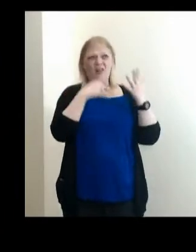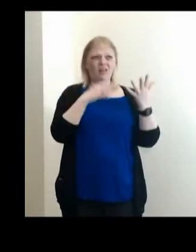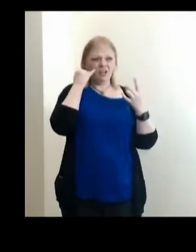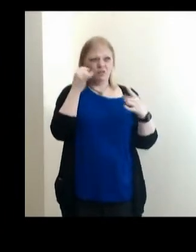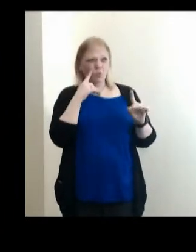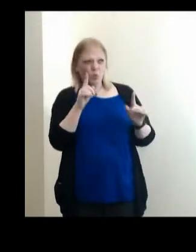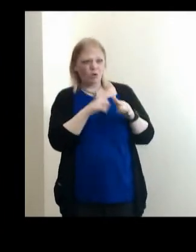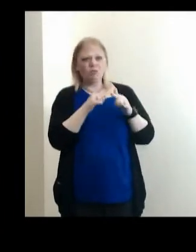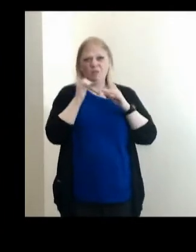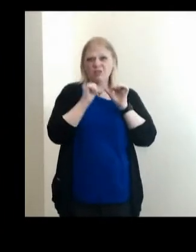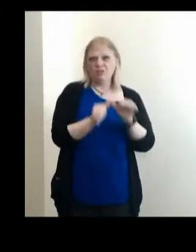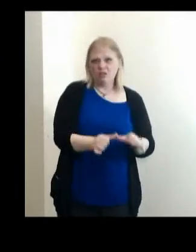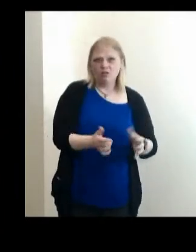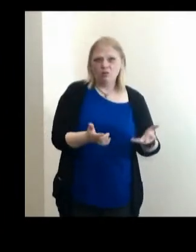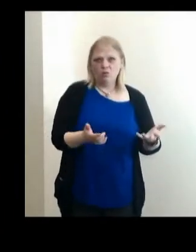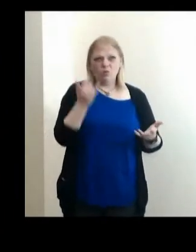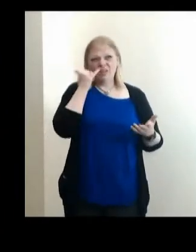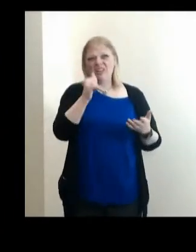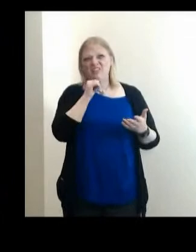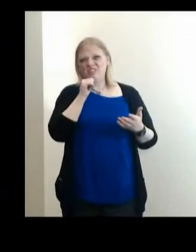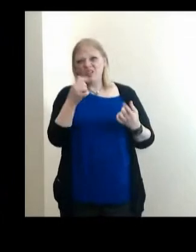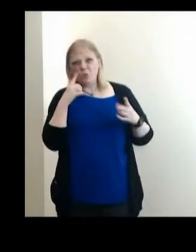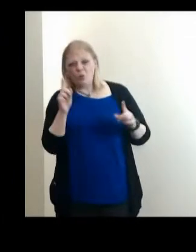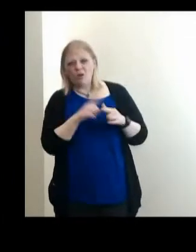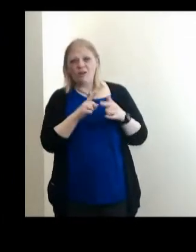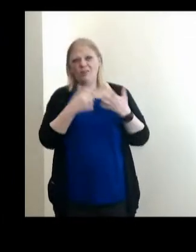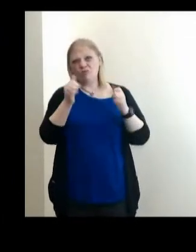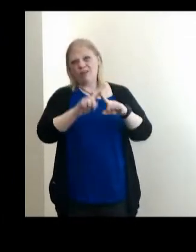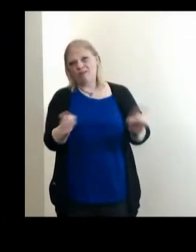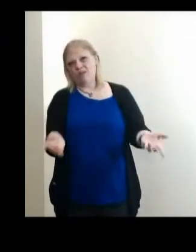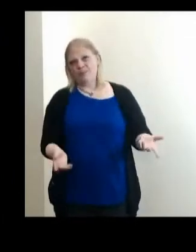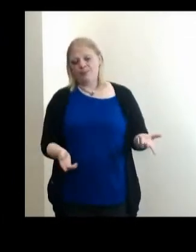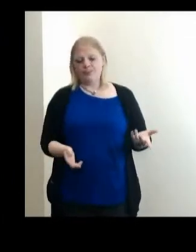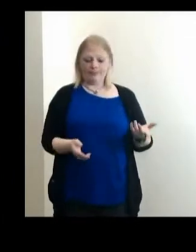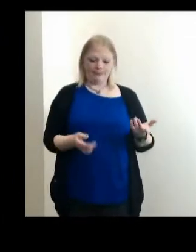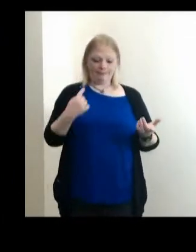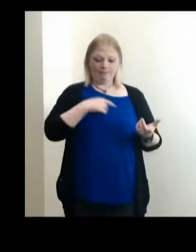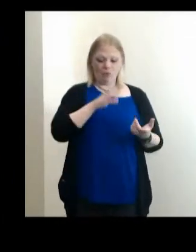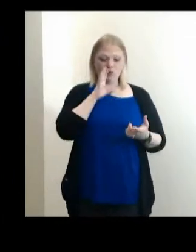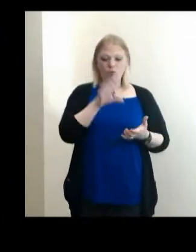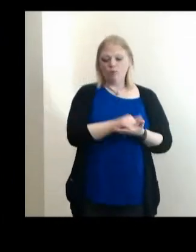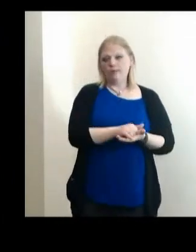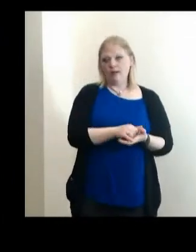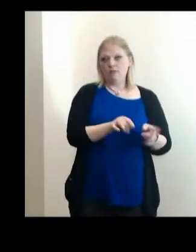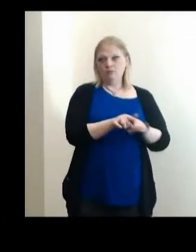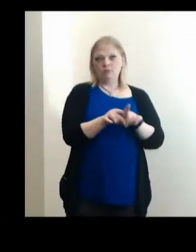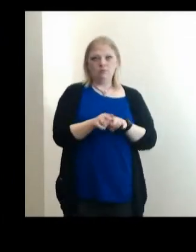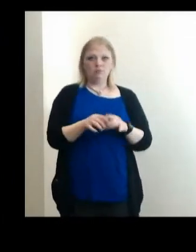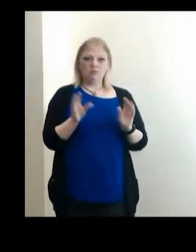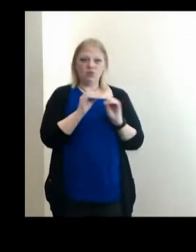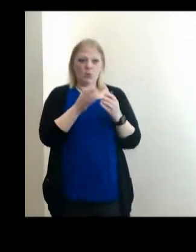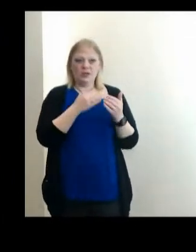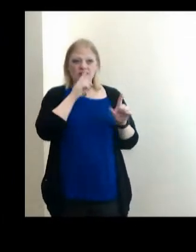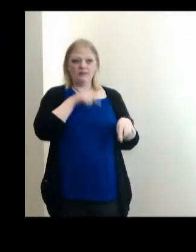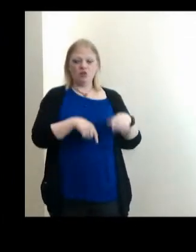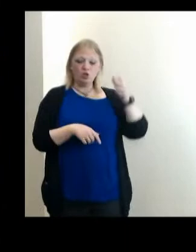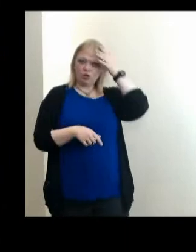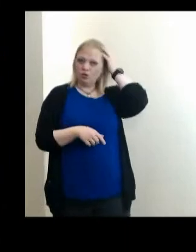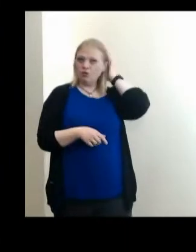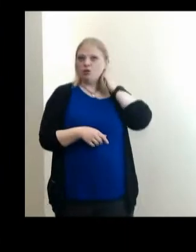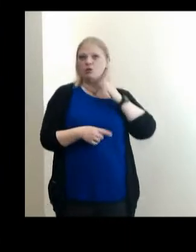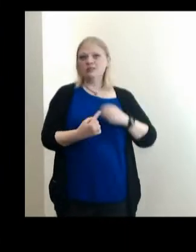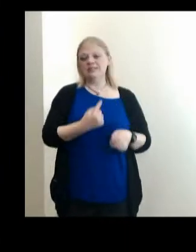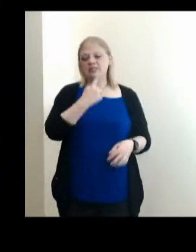it stuck, we kept on doing it. If it didn't stick, we'd try something different. And we're going to be doing that as well. There's just no easy answer.